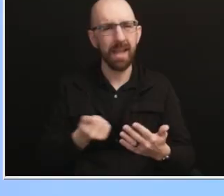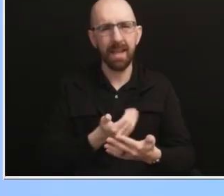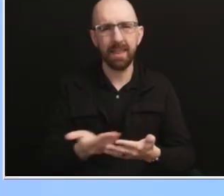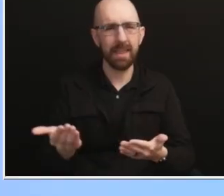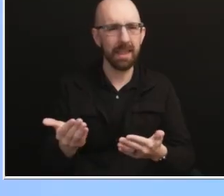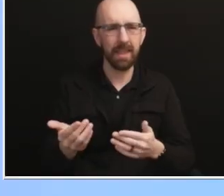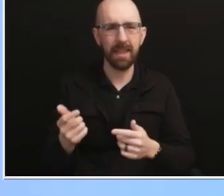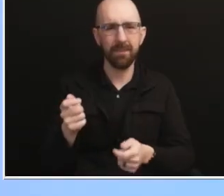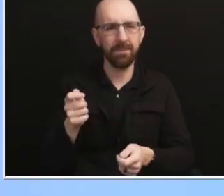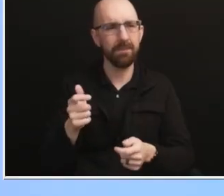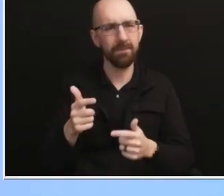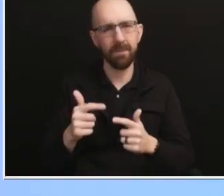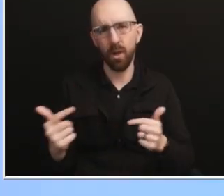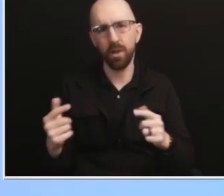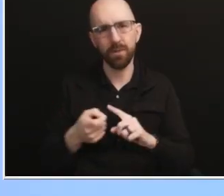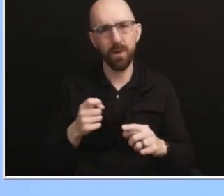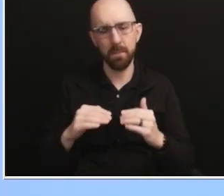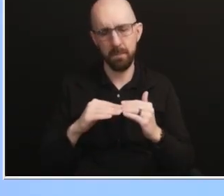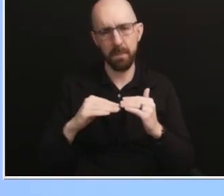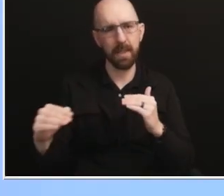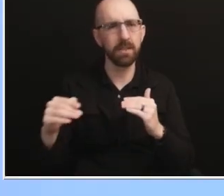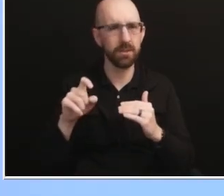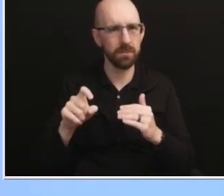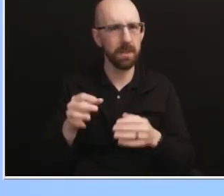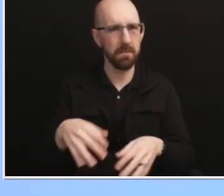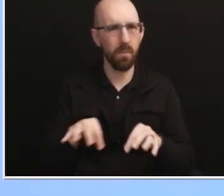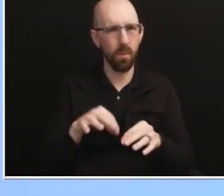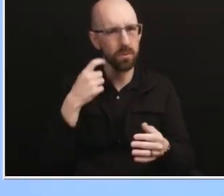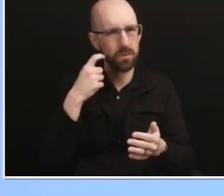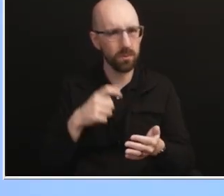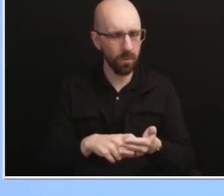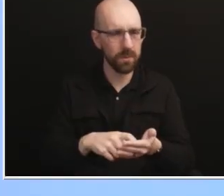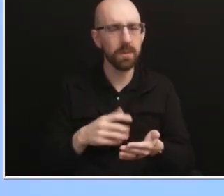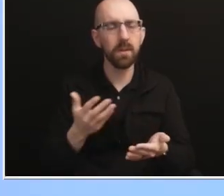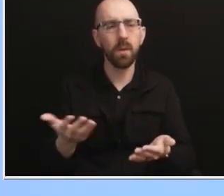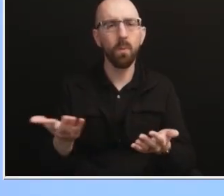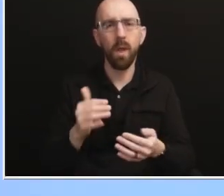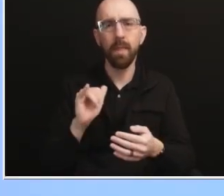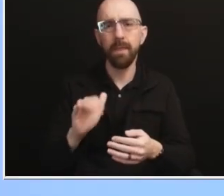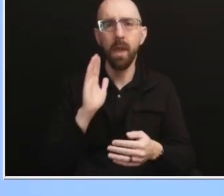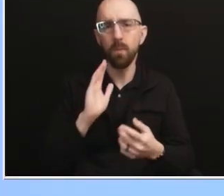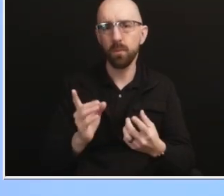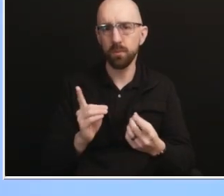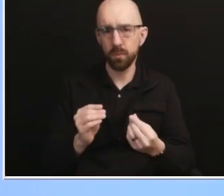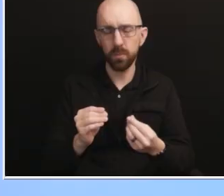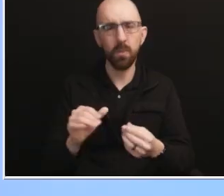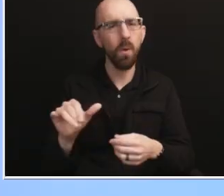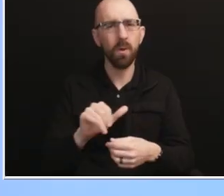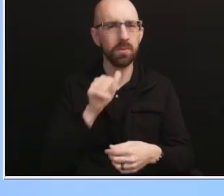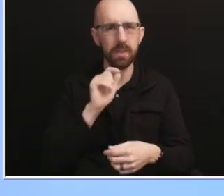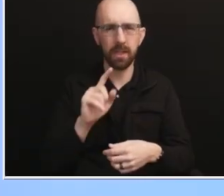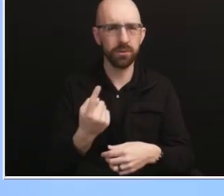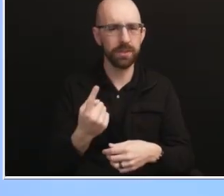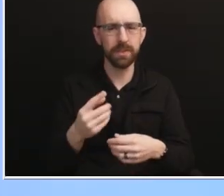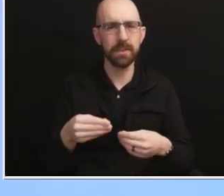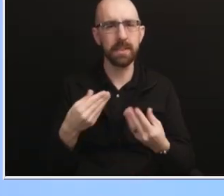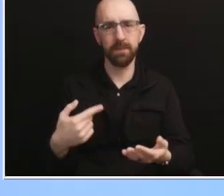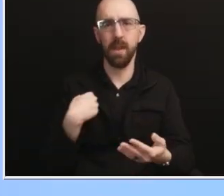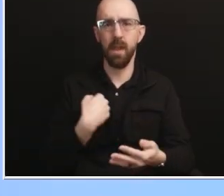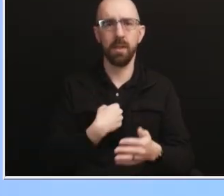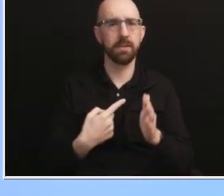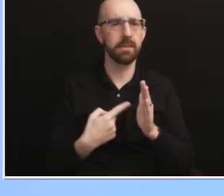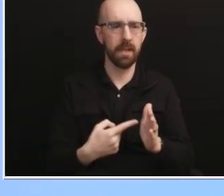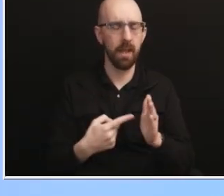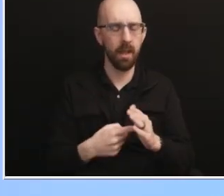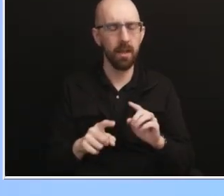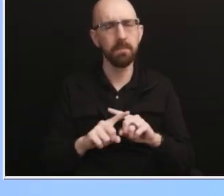from baseline is going to be important to notice. And what that's going to do also, not just giving us the sign, but